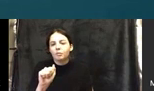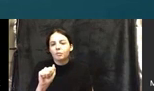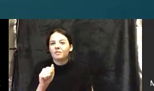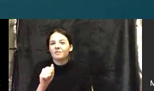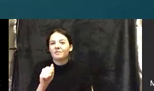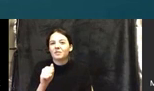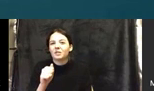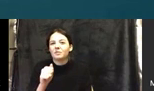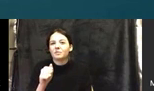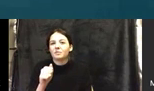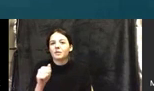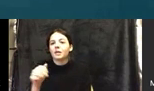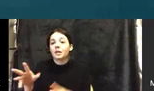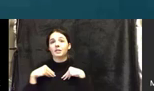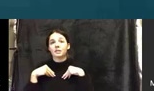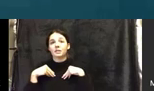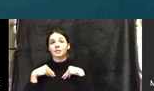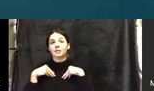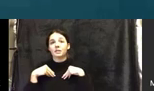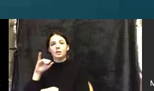the historical biblical name.